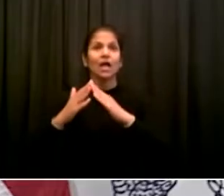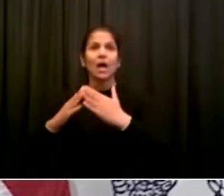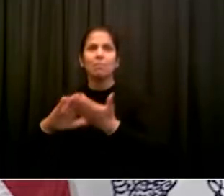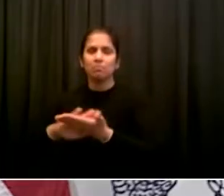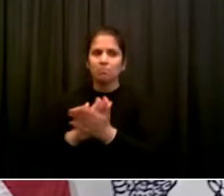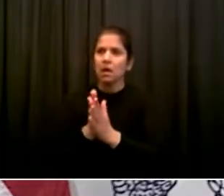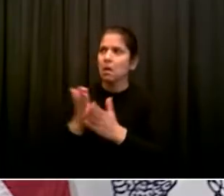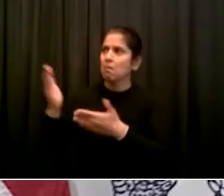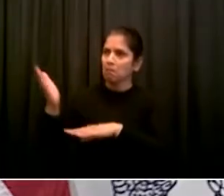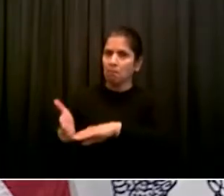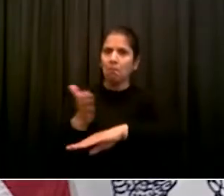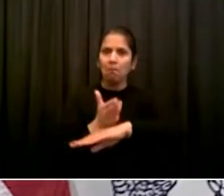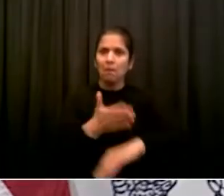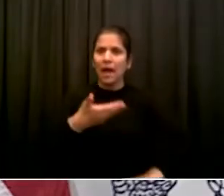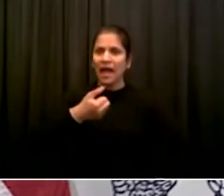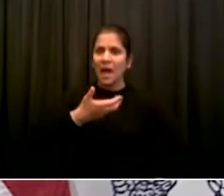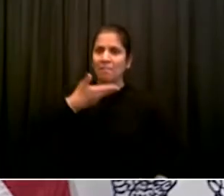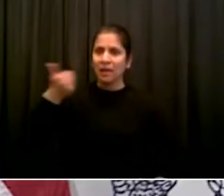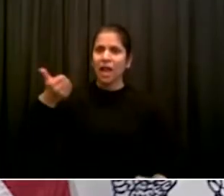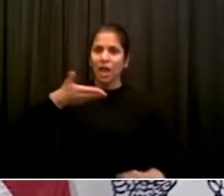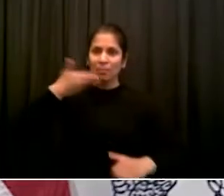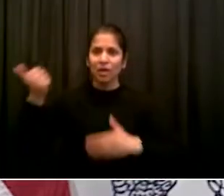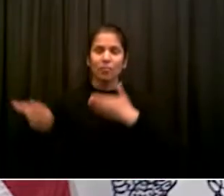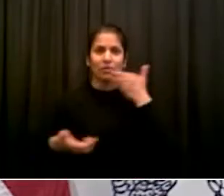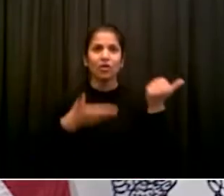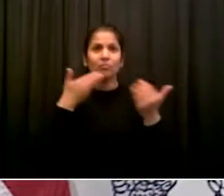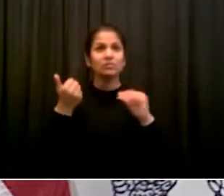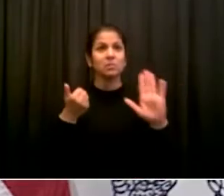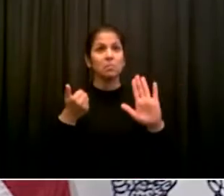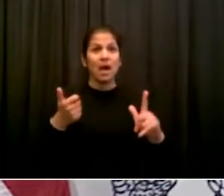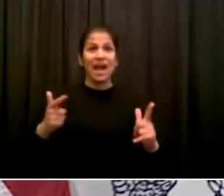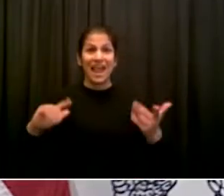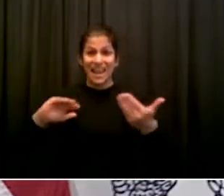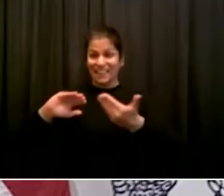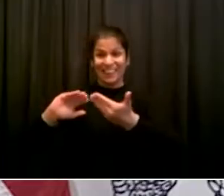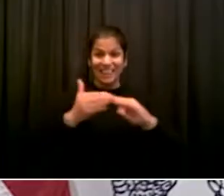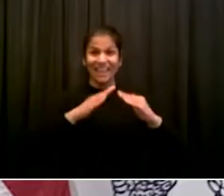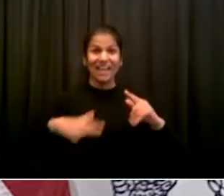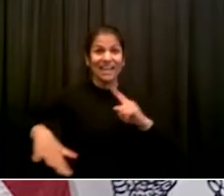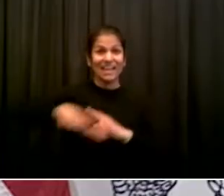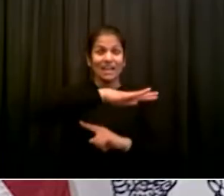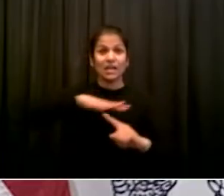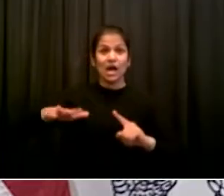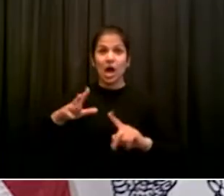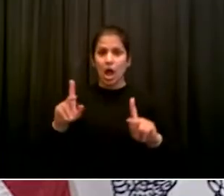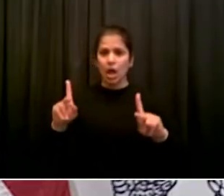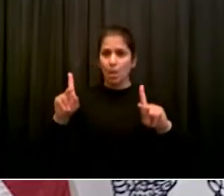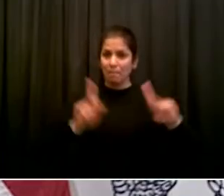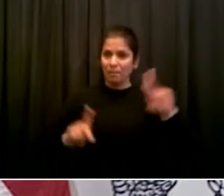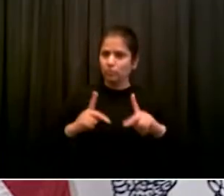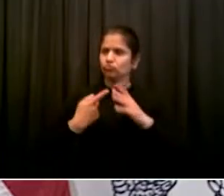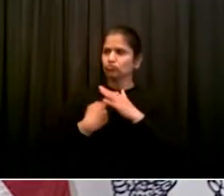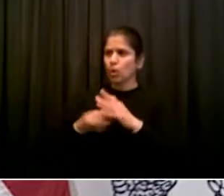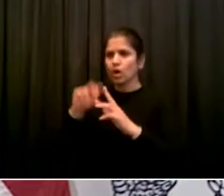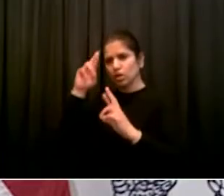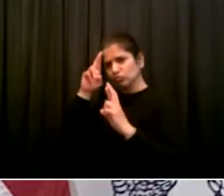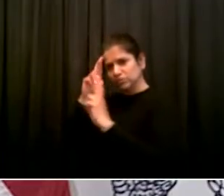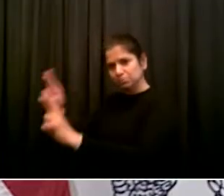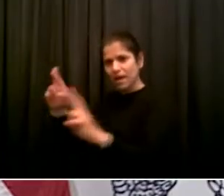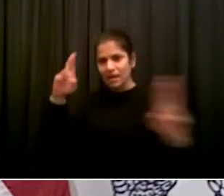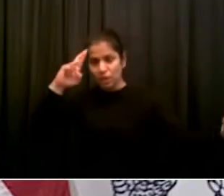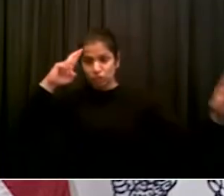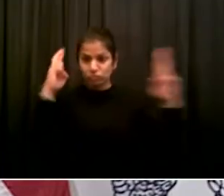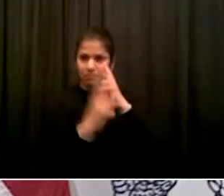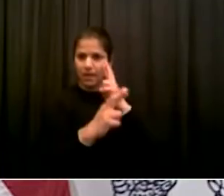past. It means a city where everyone is respected and heard. And when it comes to being heard,